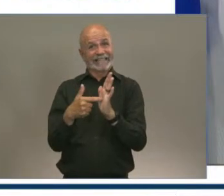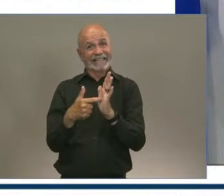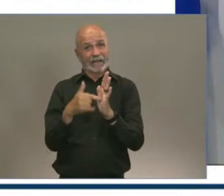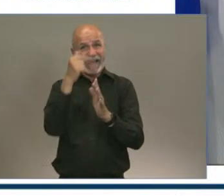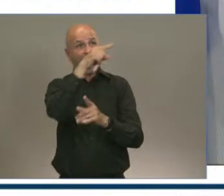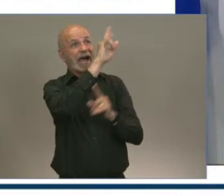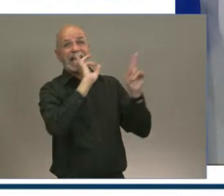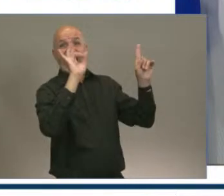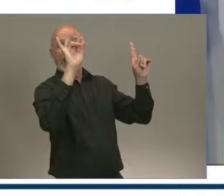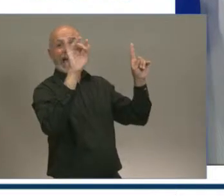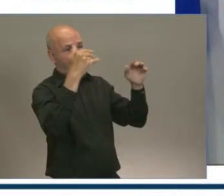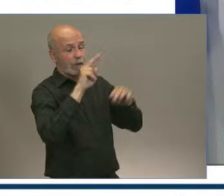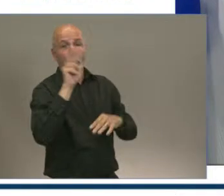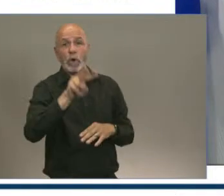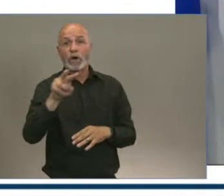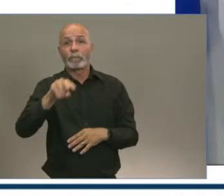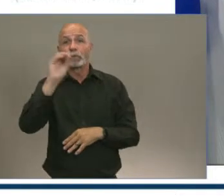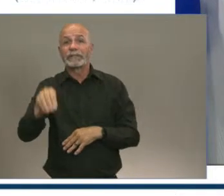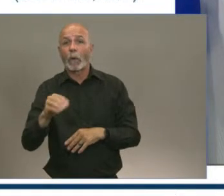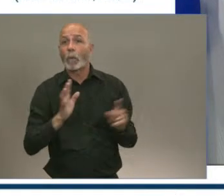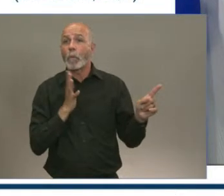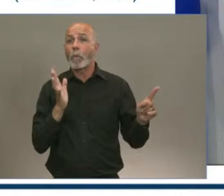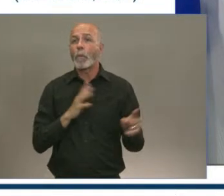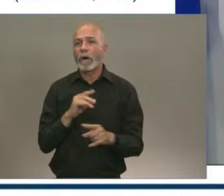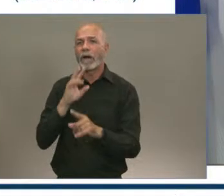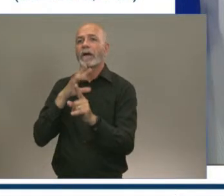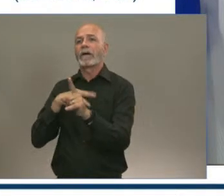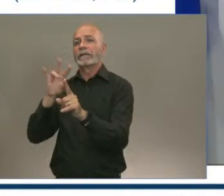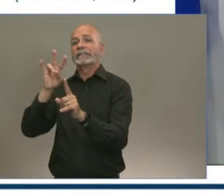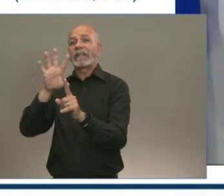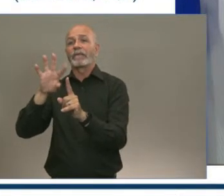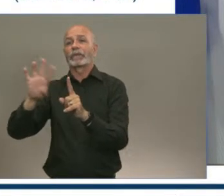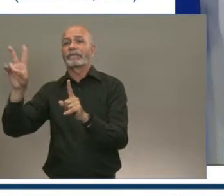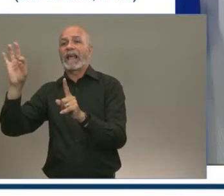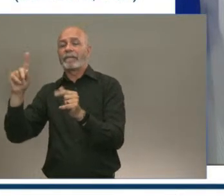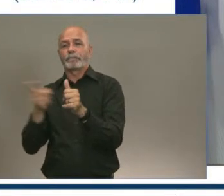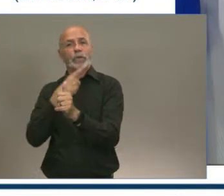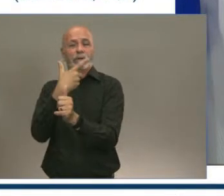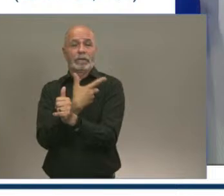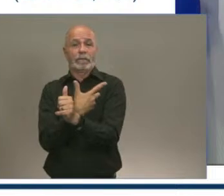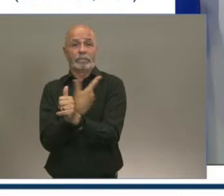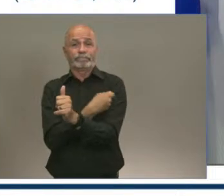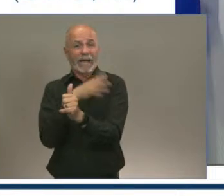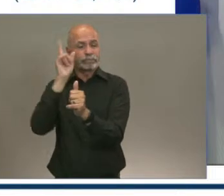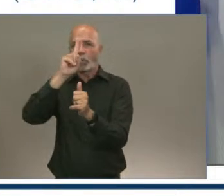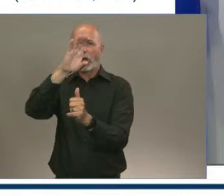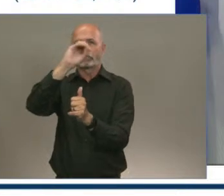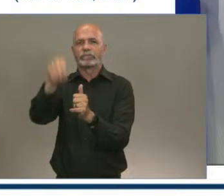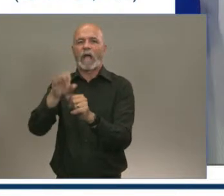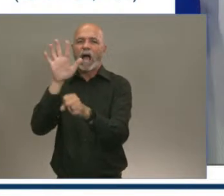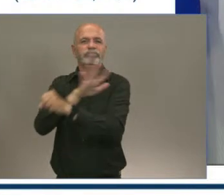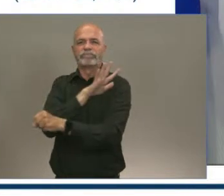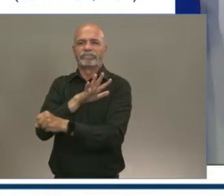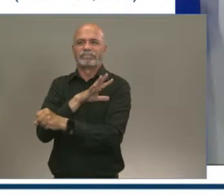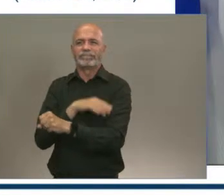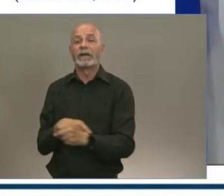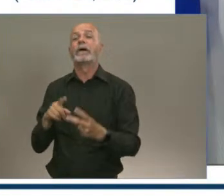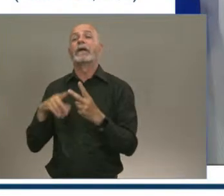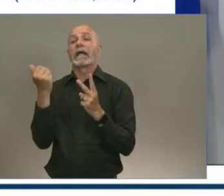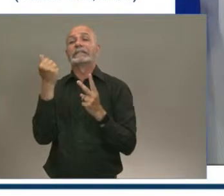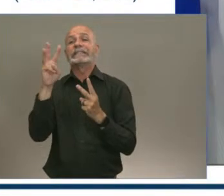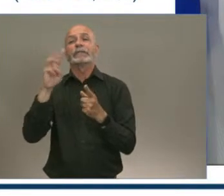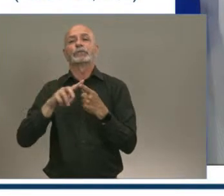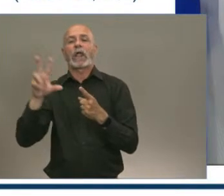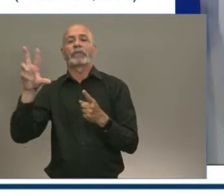All of our 75 to 79-year-olds have received their first shot, 100%. But 16 to 30-year-olds, we still have some work to